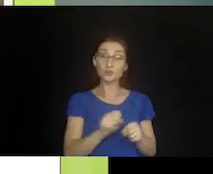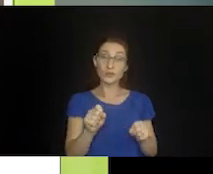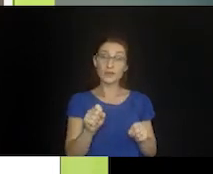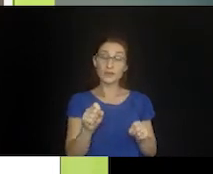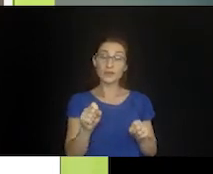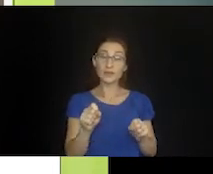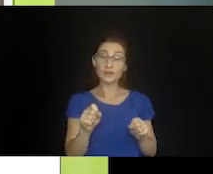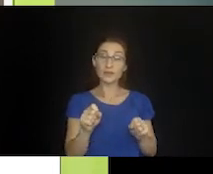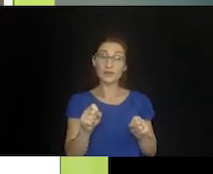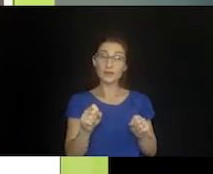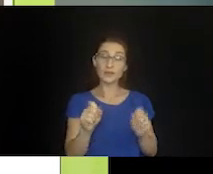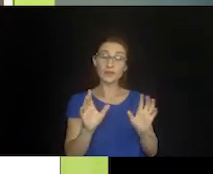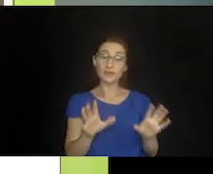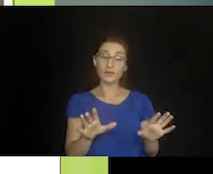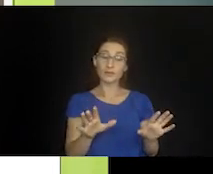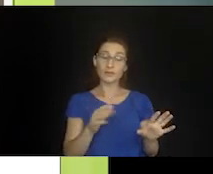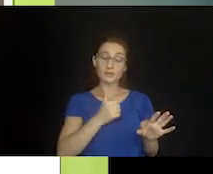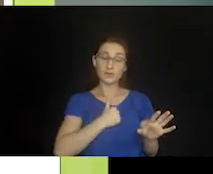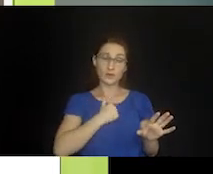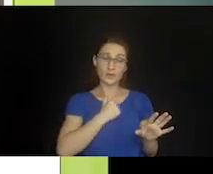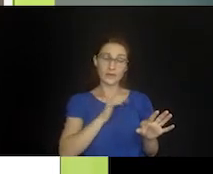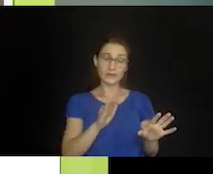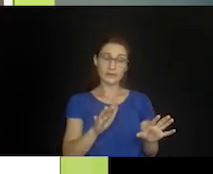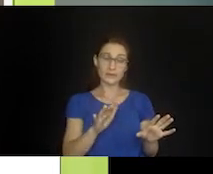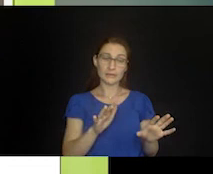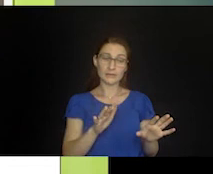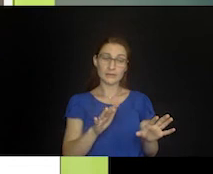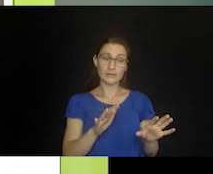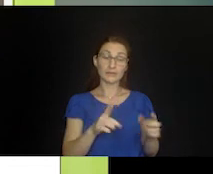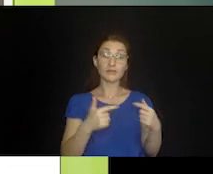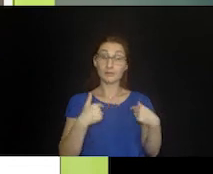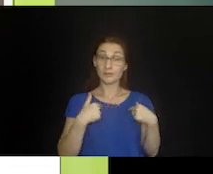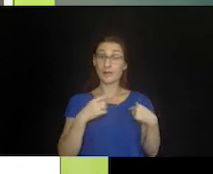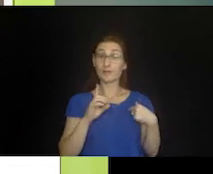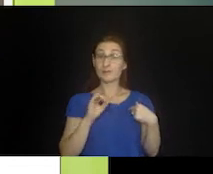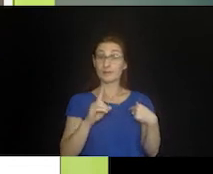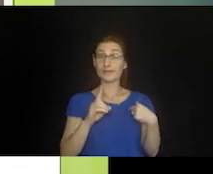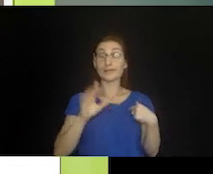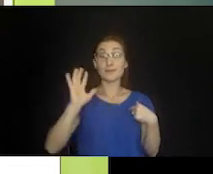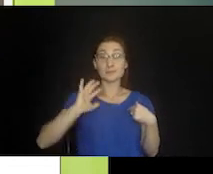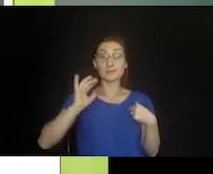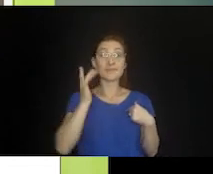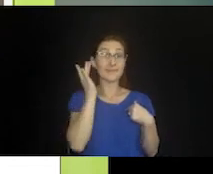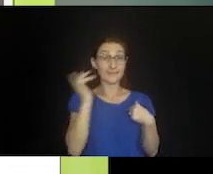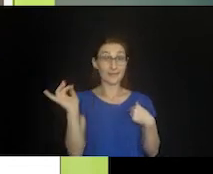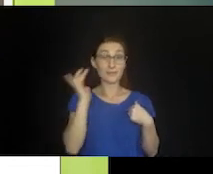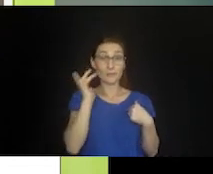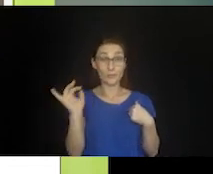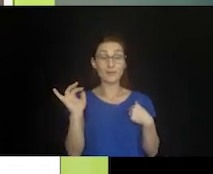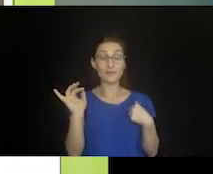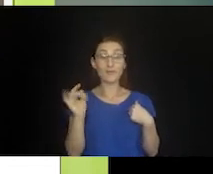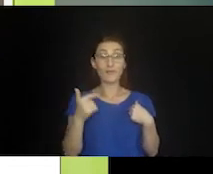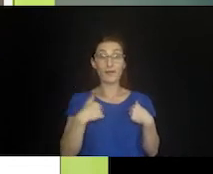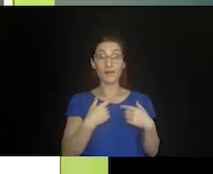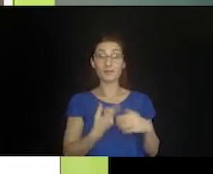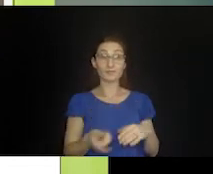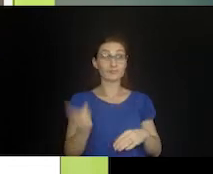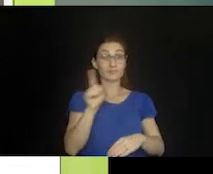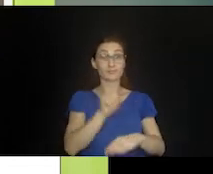I actually, um, I, sorry, I actually did that when I